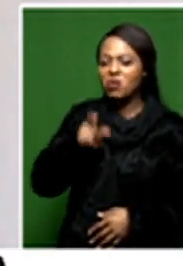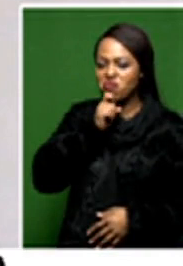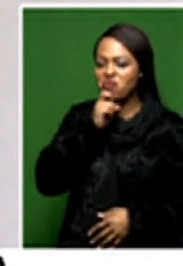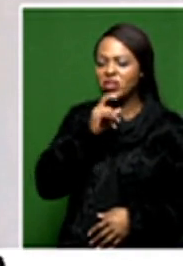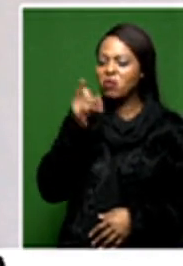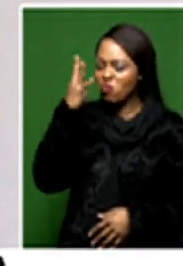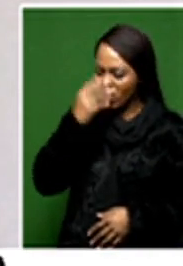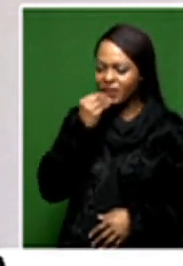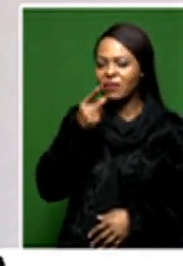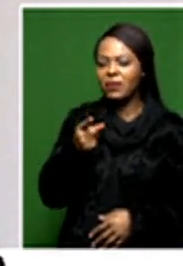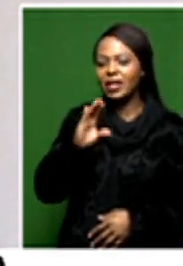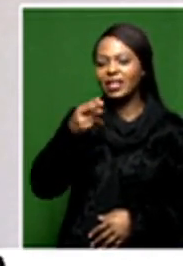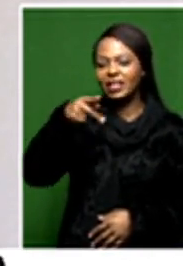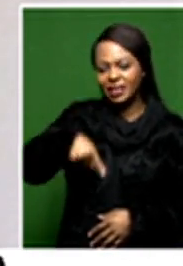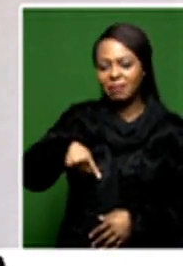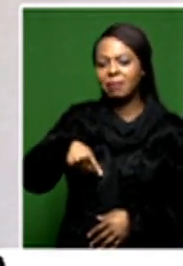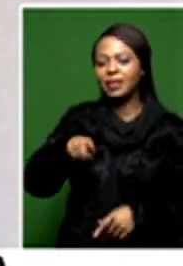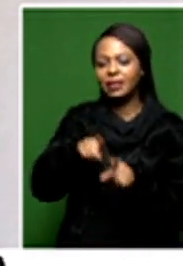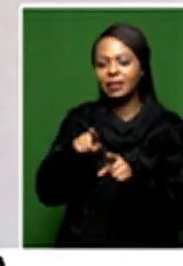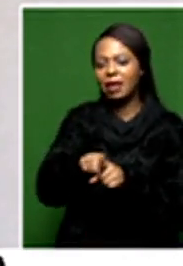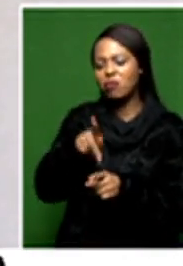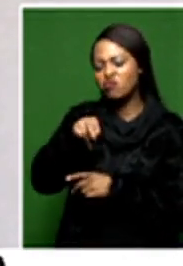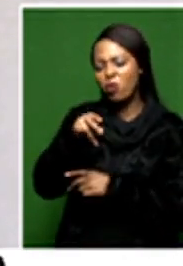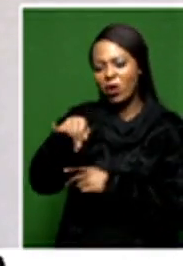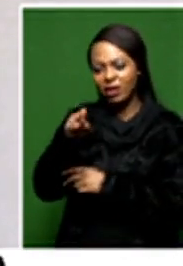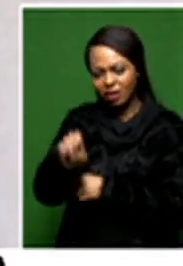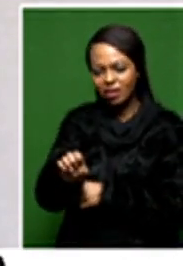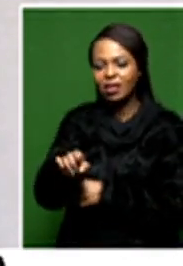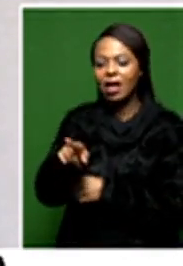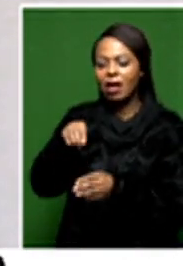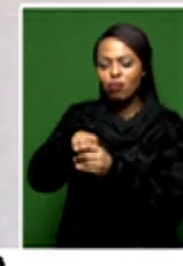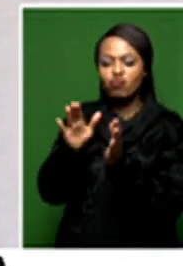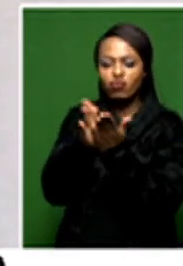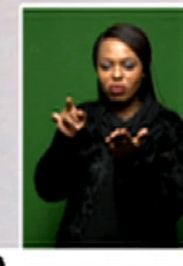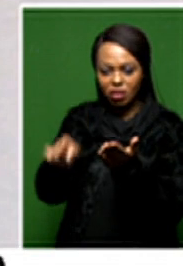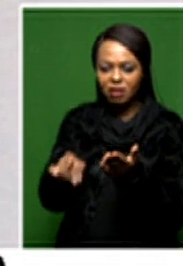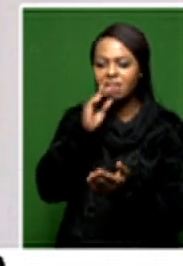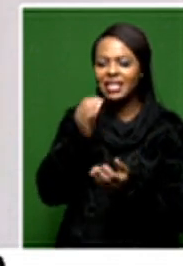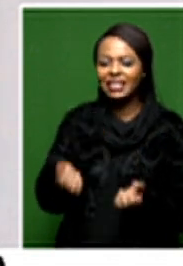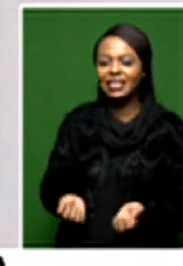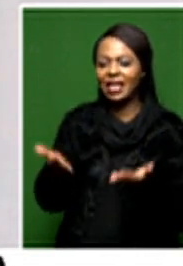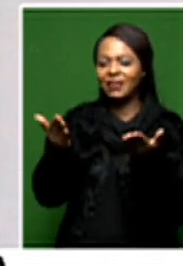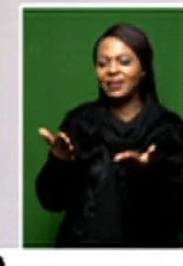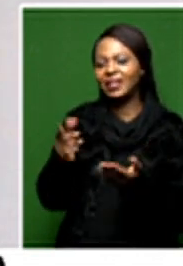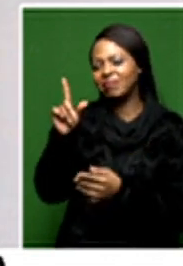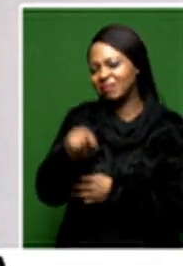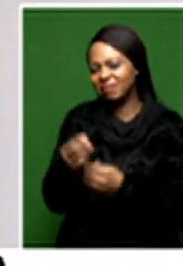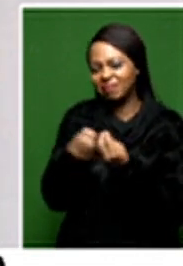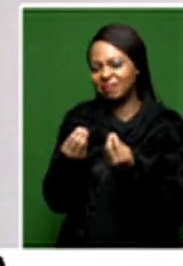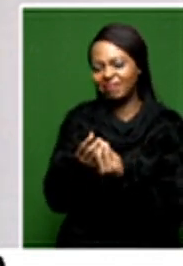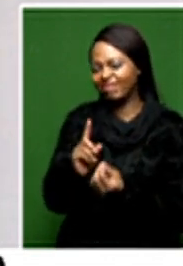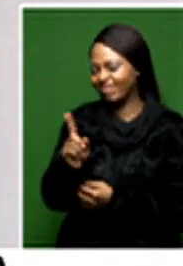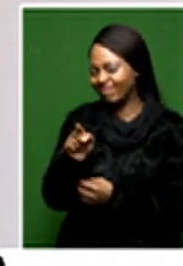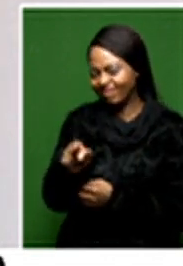recipe for chickpea curry potjie in the book. And that does service to all these chickpeas that gave their lives